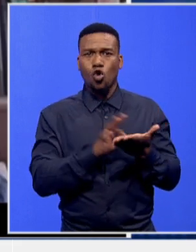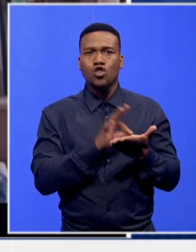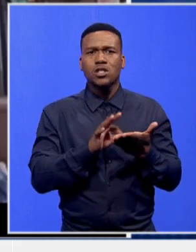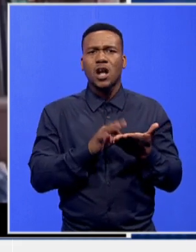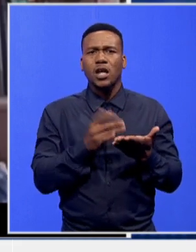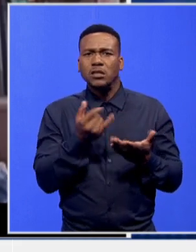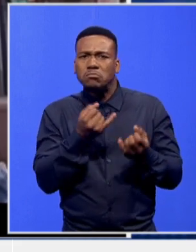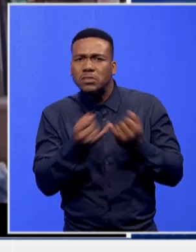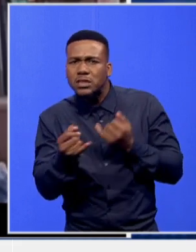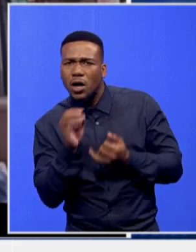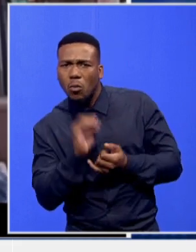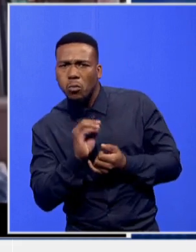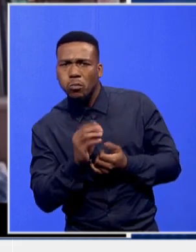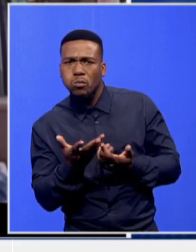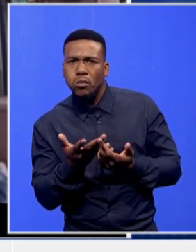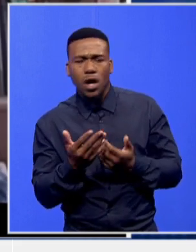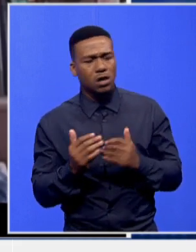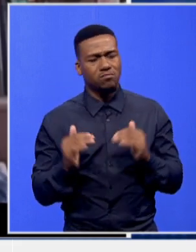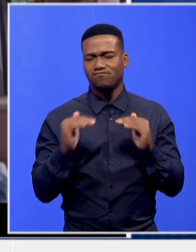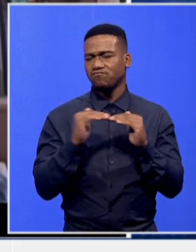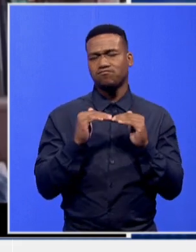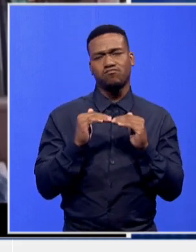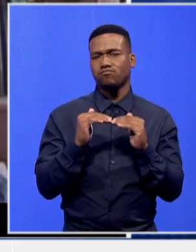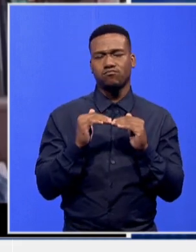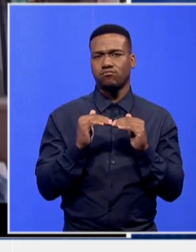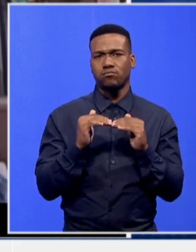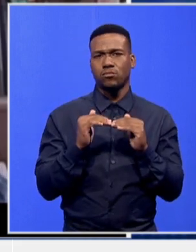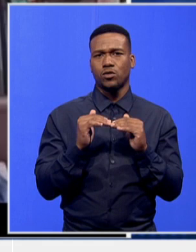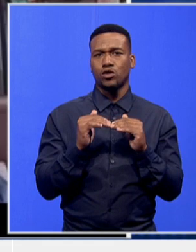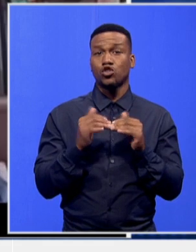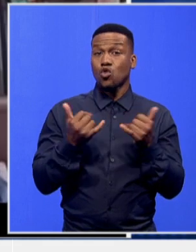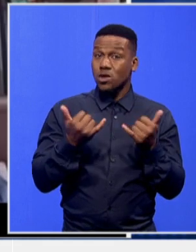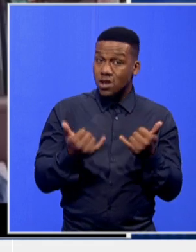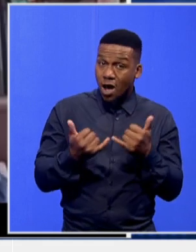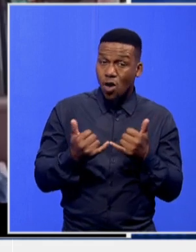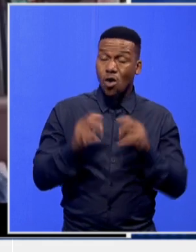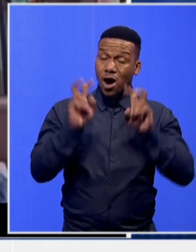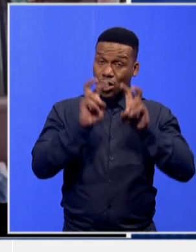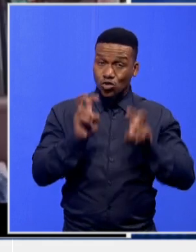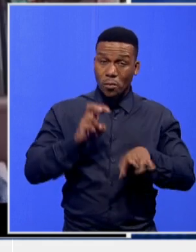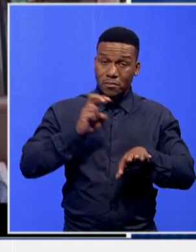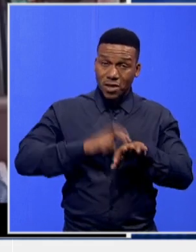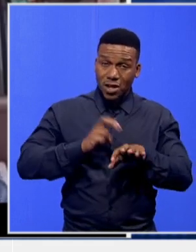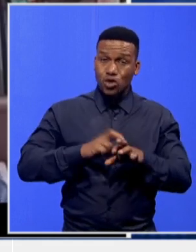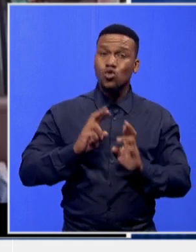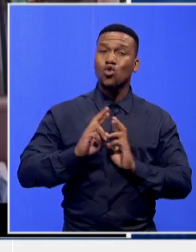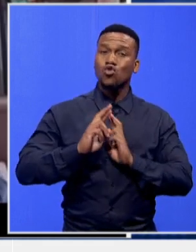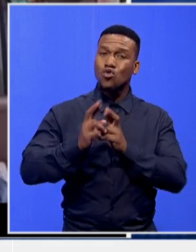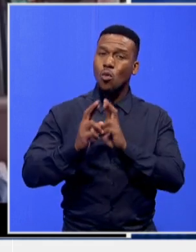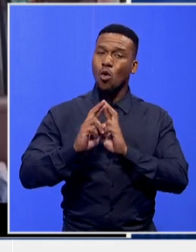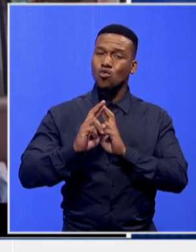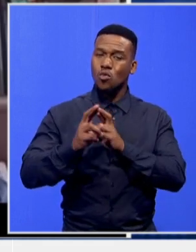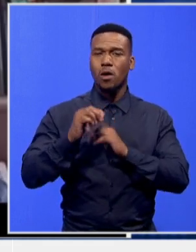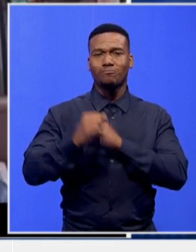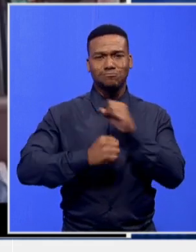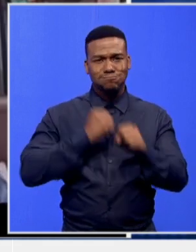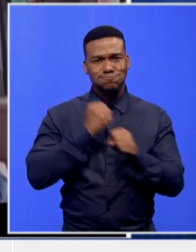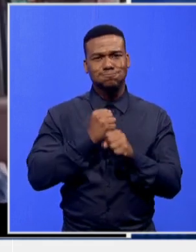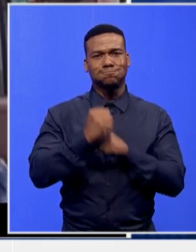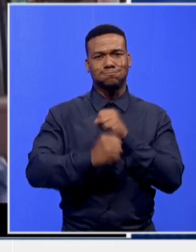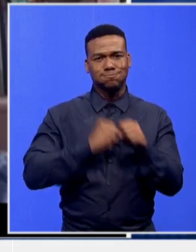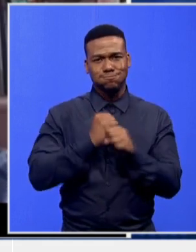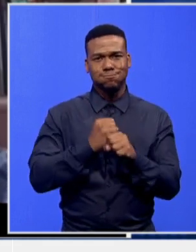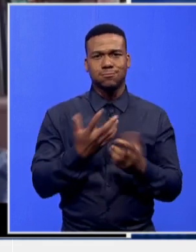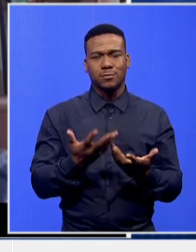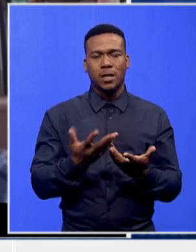supplier. So what Eskom then has to do is to report on an annual basis the expenditure on those type of